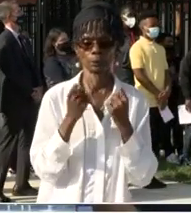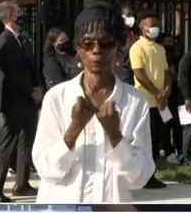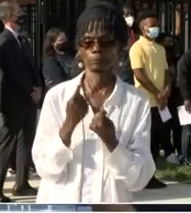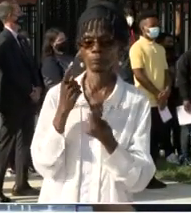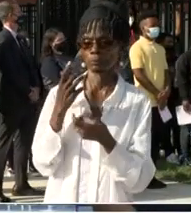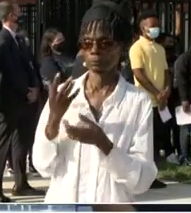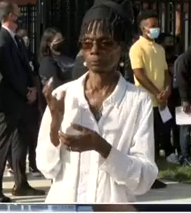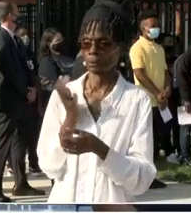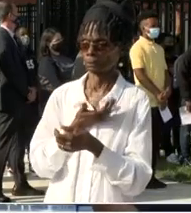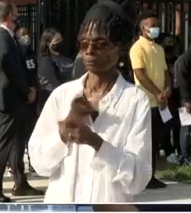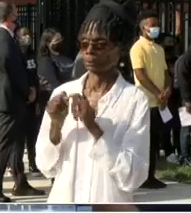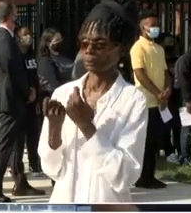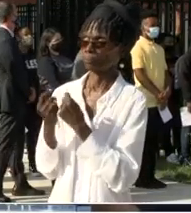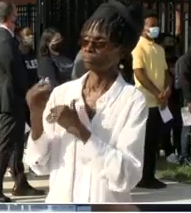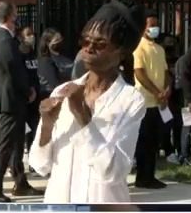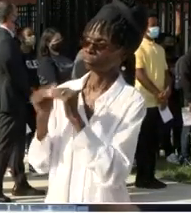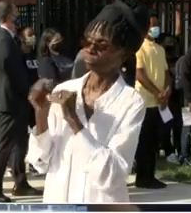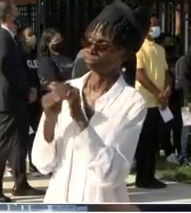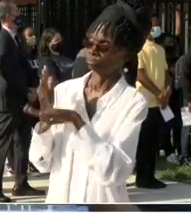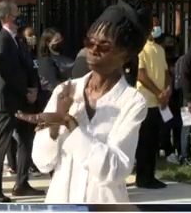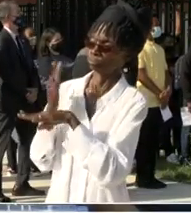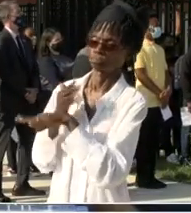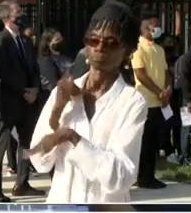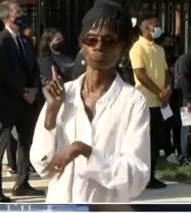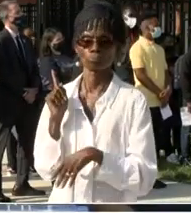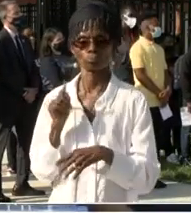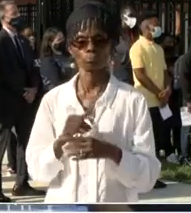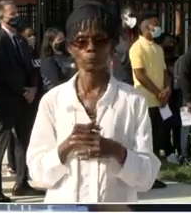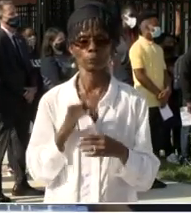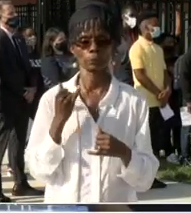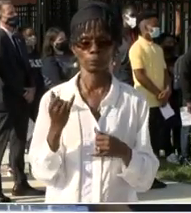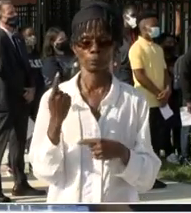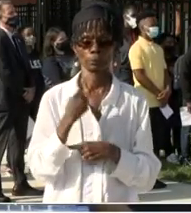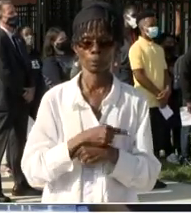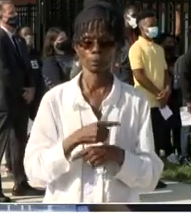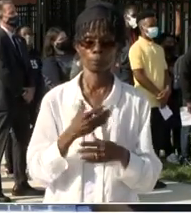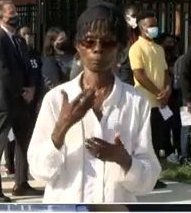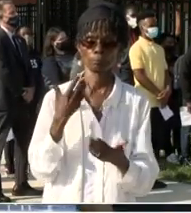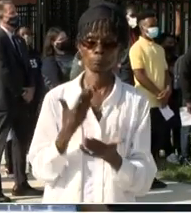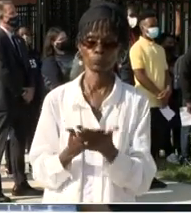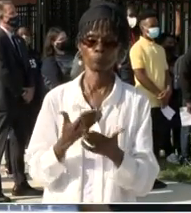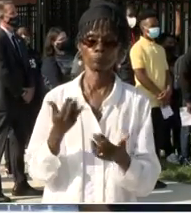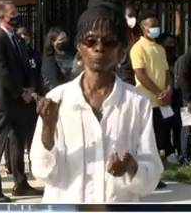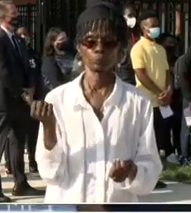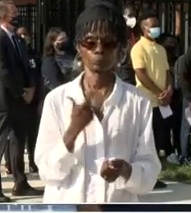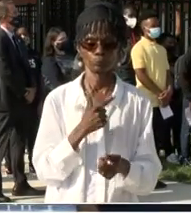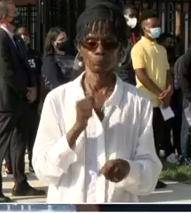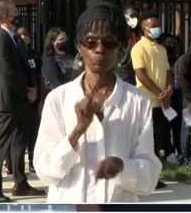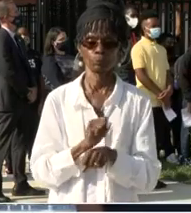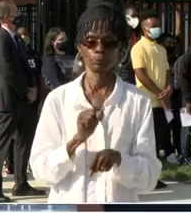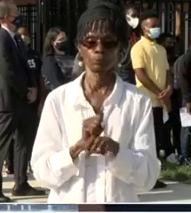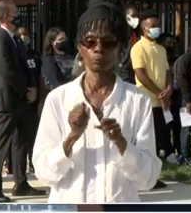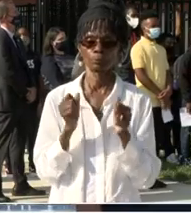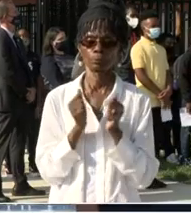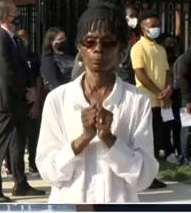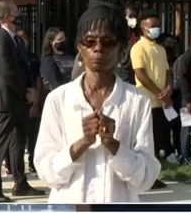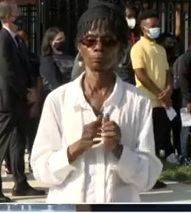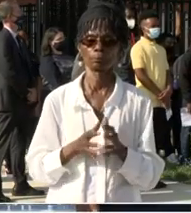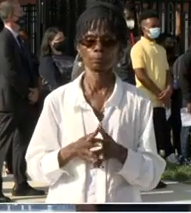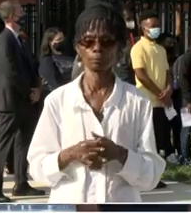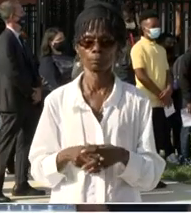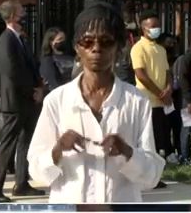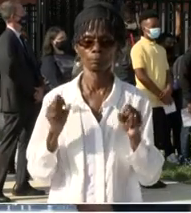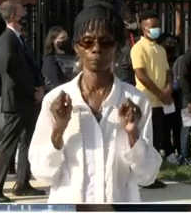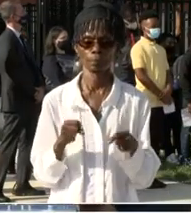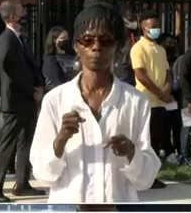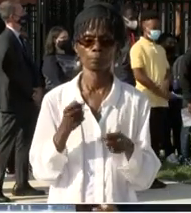time coming. Today is proof, though, that when we work together for our common goal, our students, we can accomplish